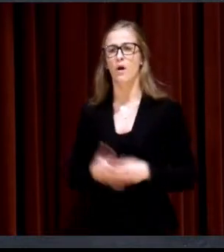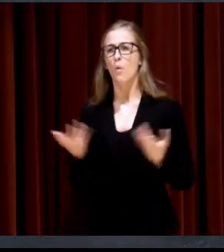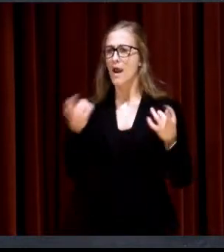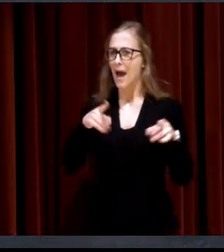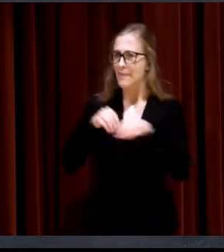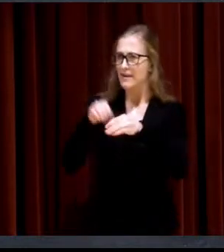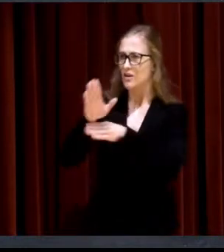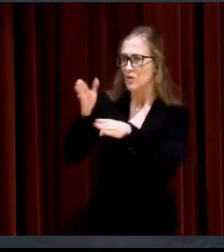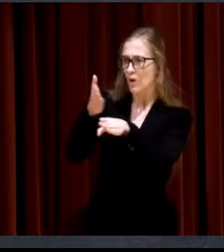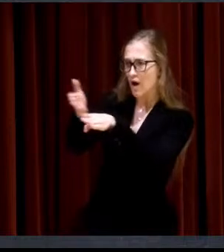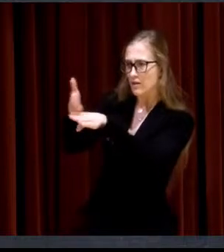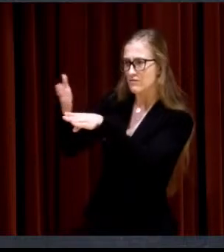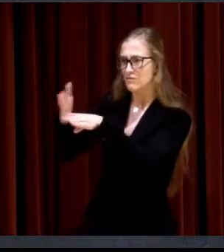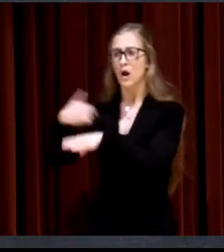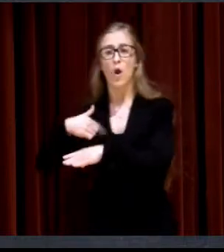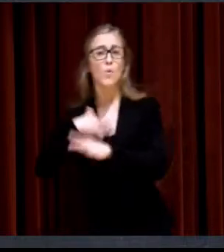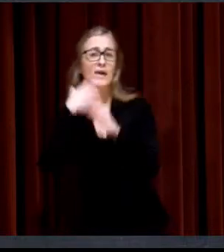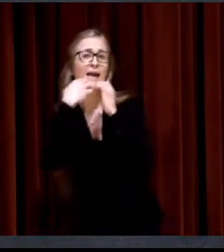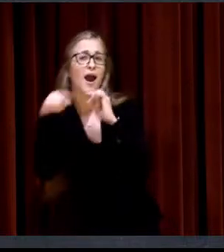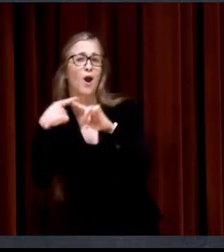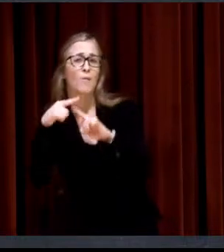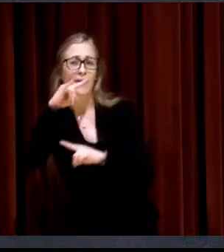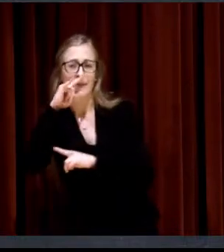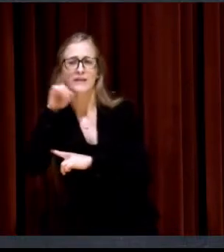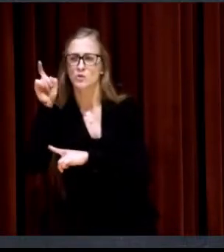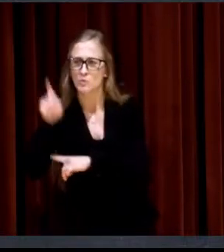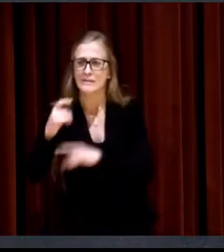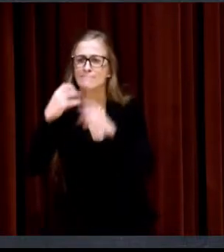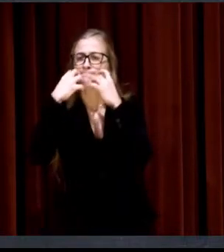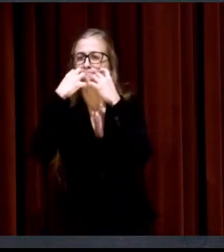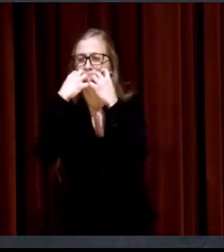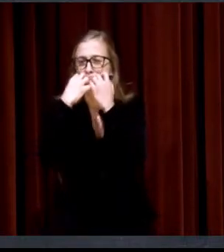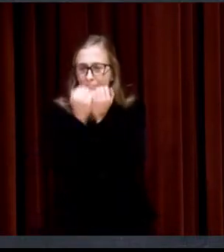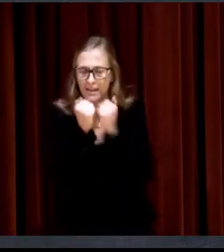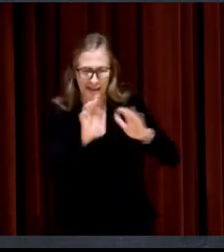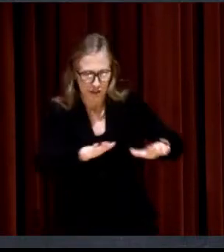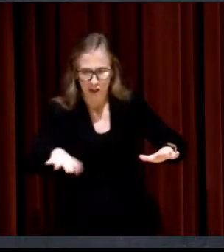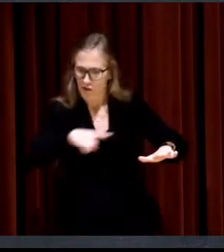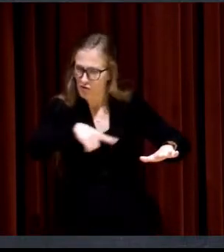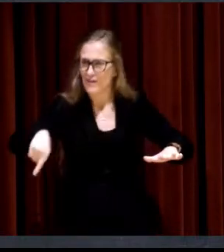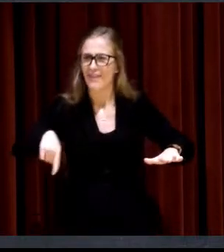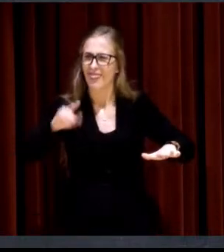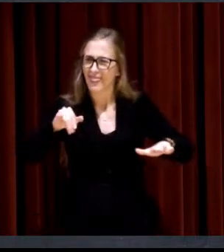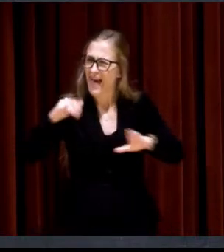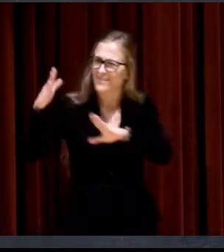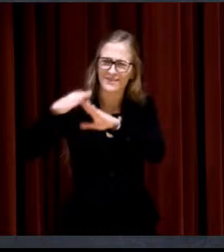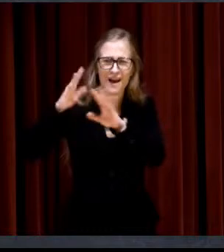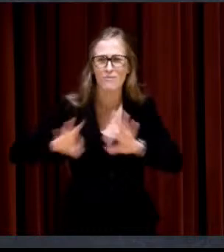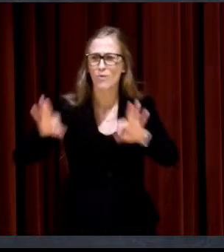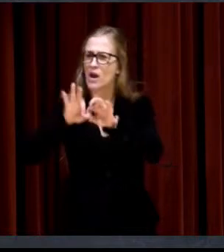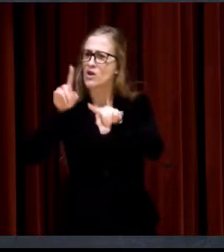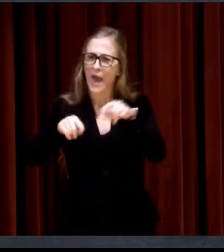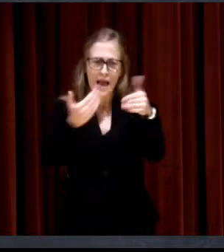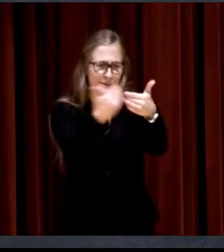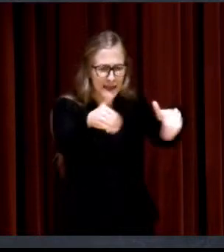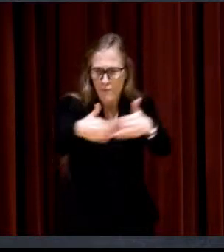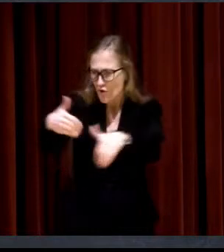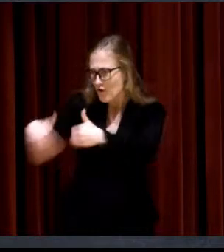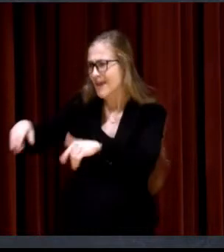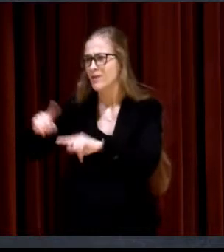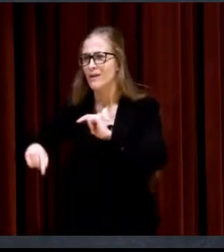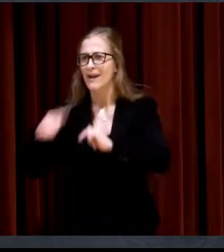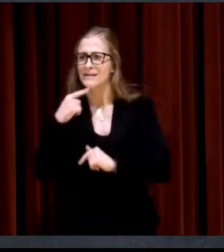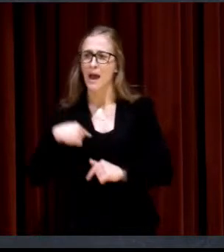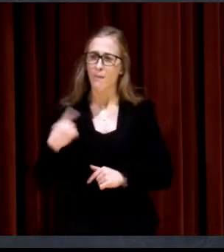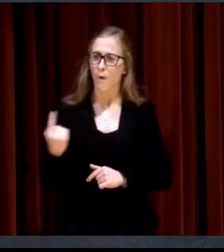career that made you stay. Yeah. You have to care about children. What? You can't separate them. You can't say, I'm